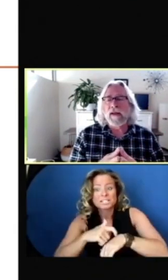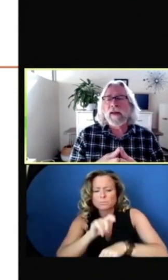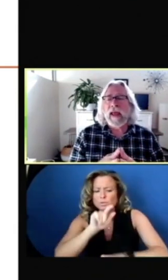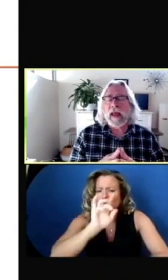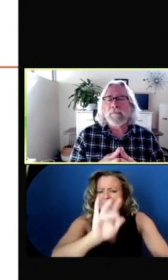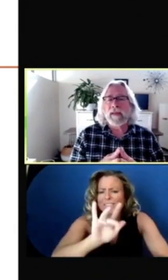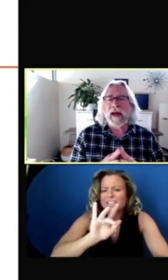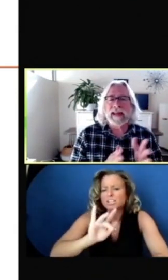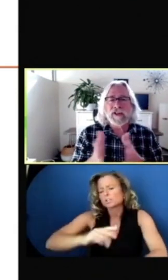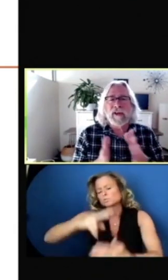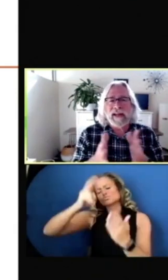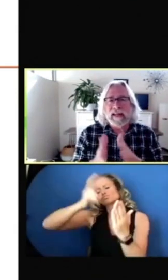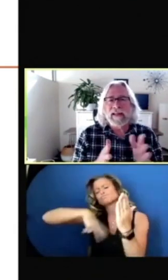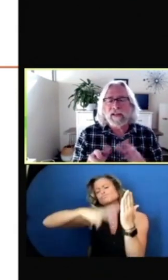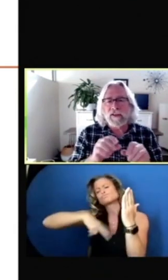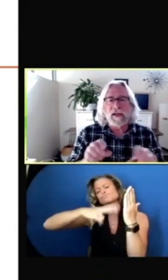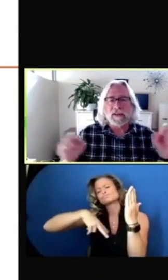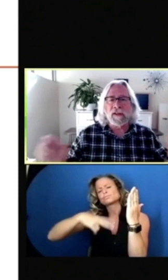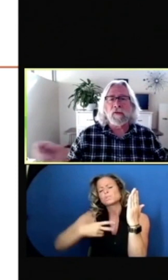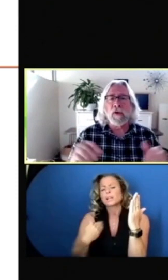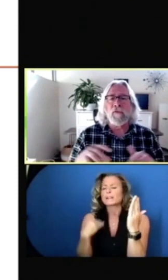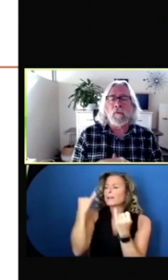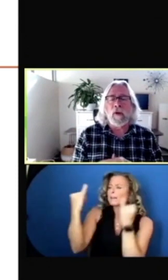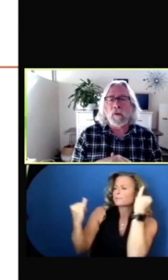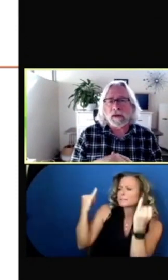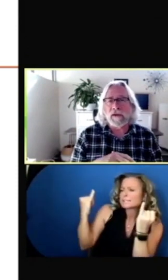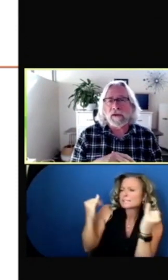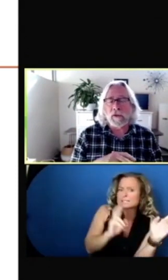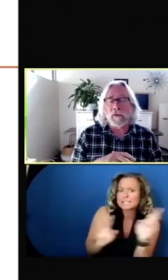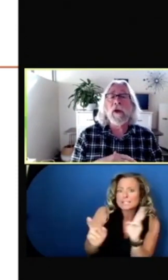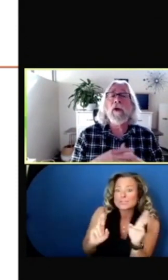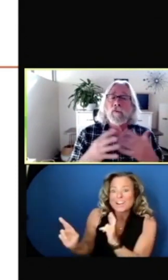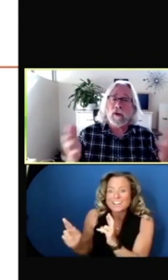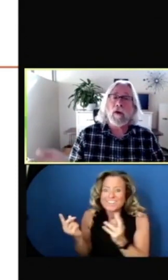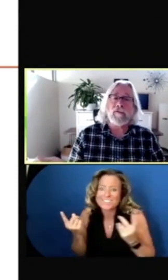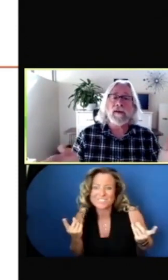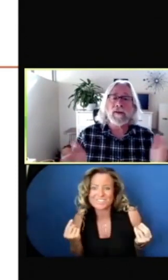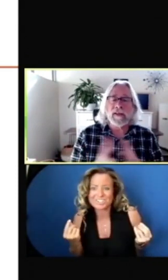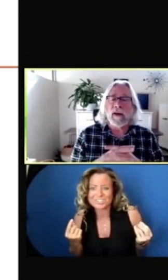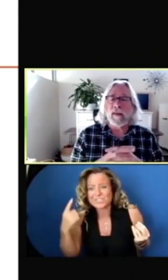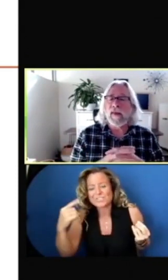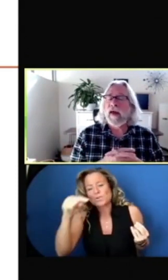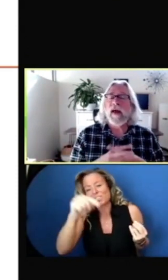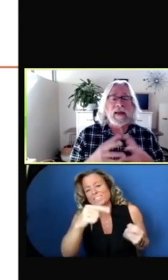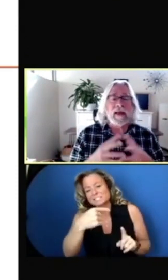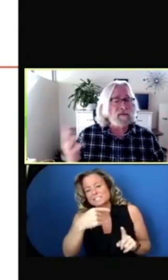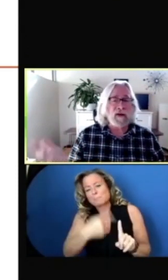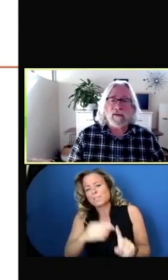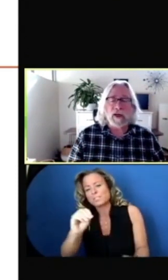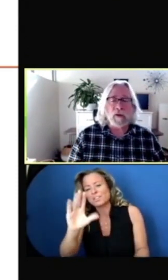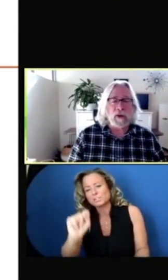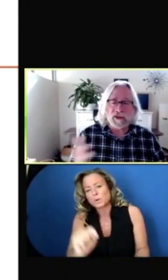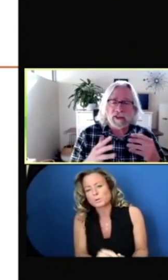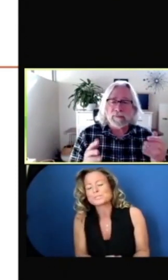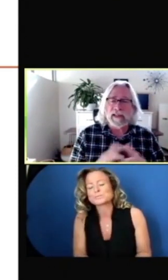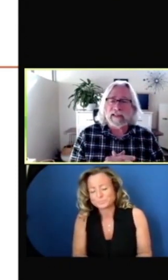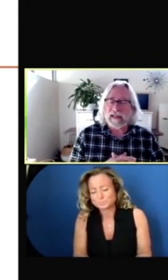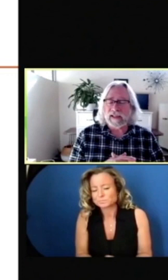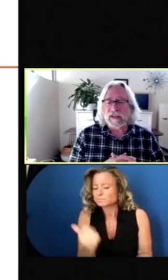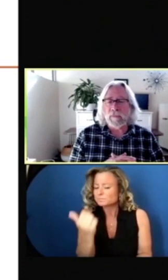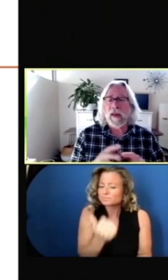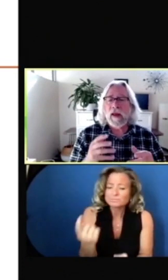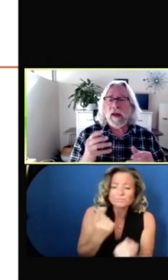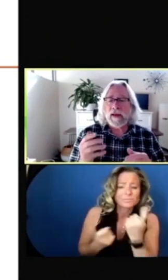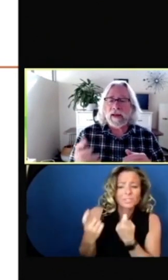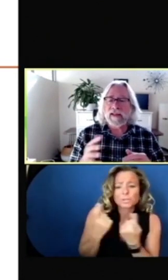about it, and kind of get your ideas and your ducks in a row for what you want to do for Health Literacy Month. Again, if you have any questions, please let